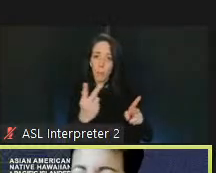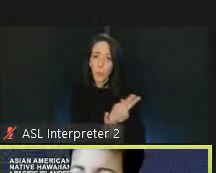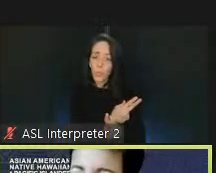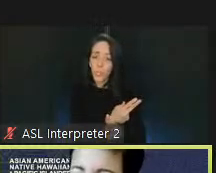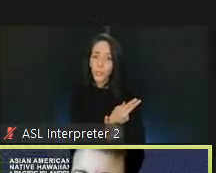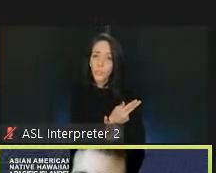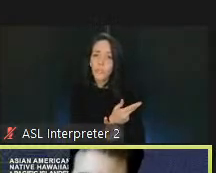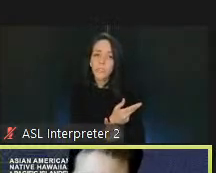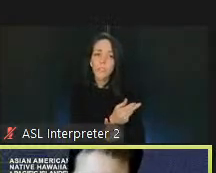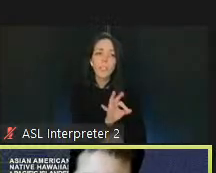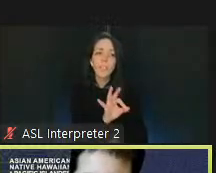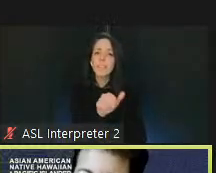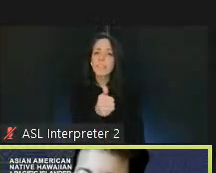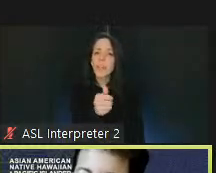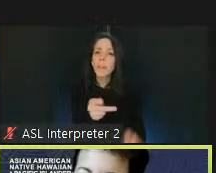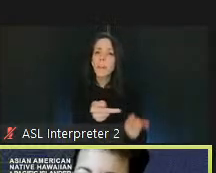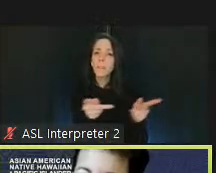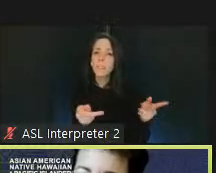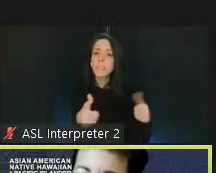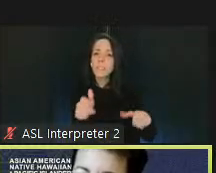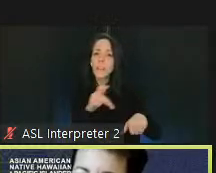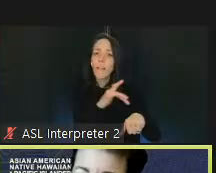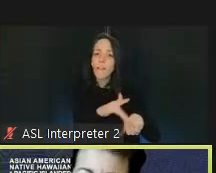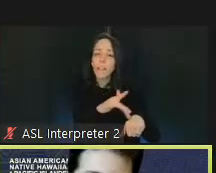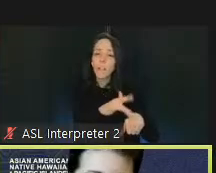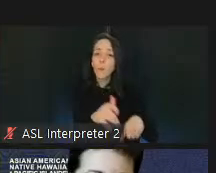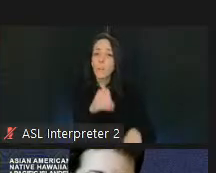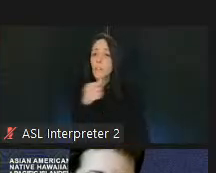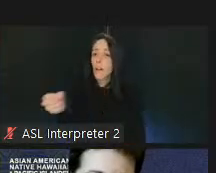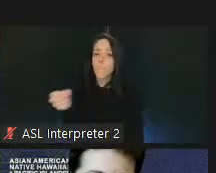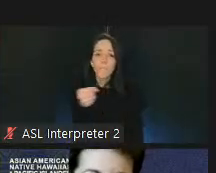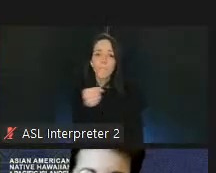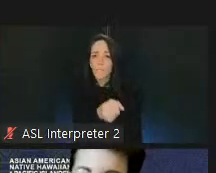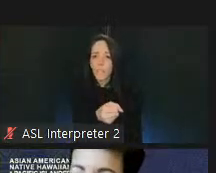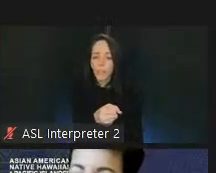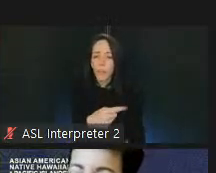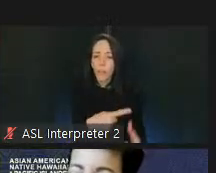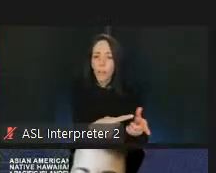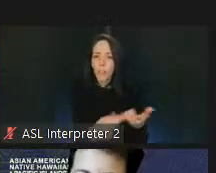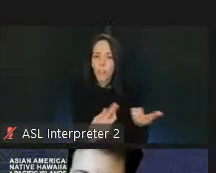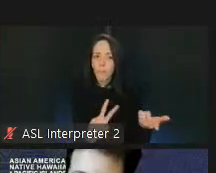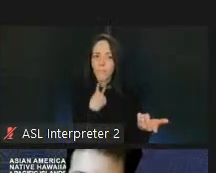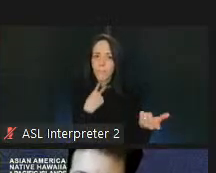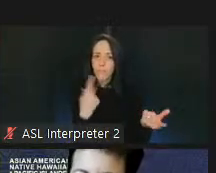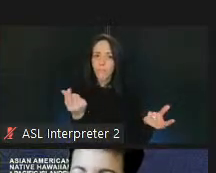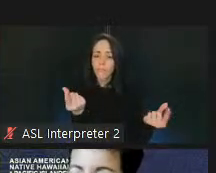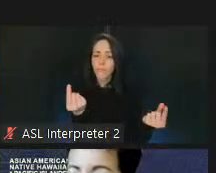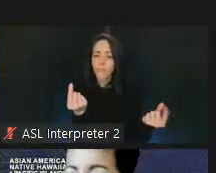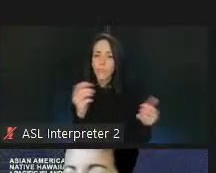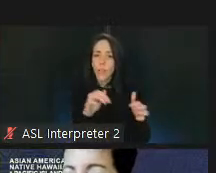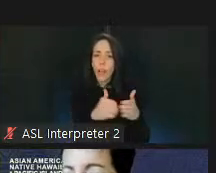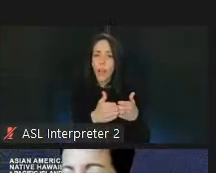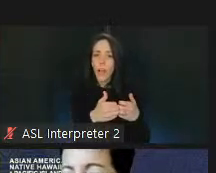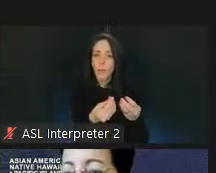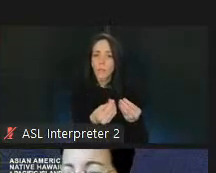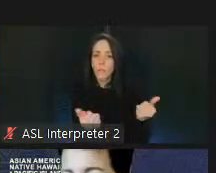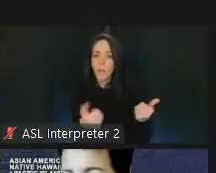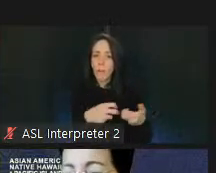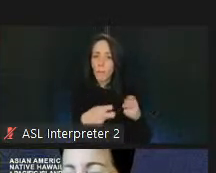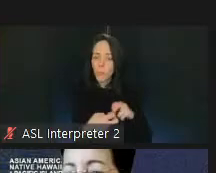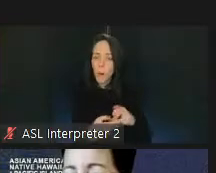filling those 10 positions. Thank you, Chair Harrington. It is a ongoing